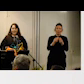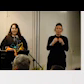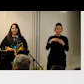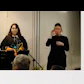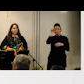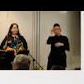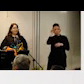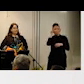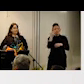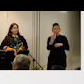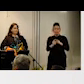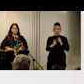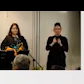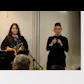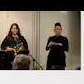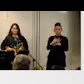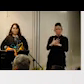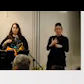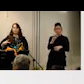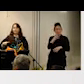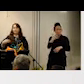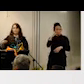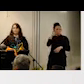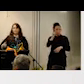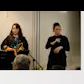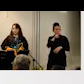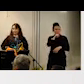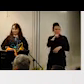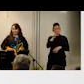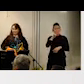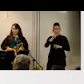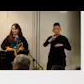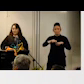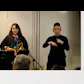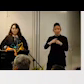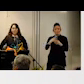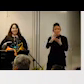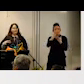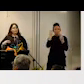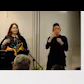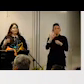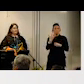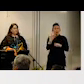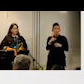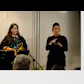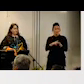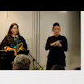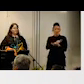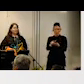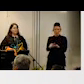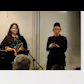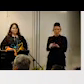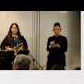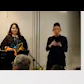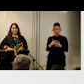testing. And 45% of these individuals will progress to dementia within 5 years. So being able to identify this